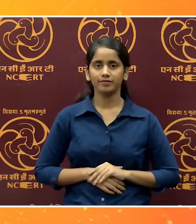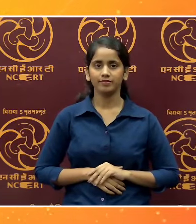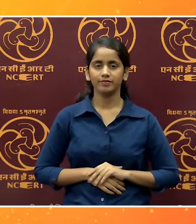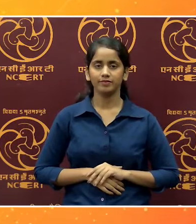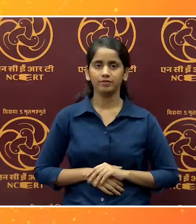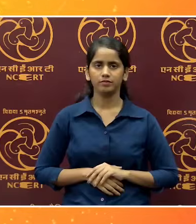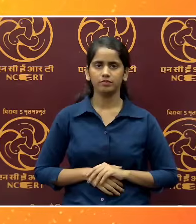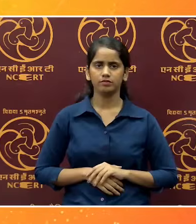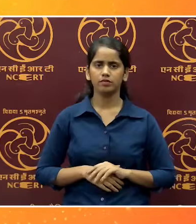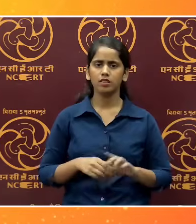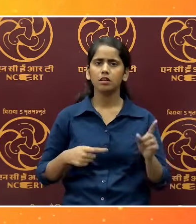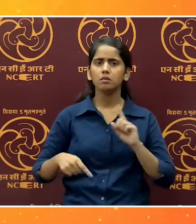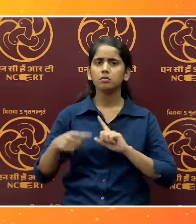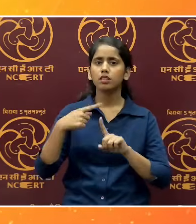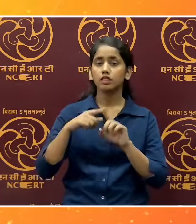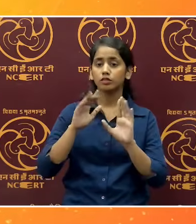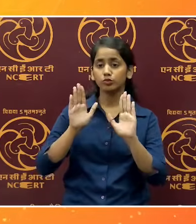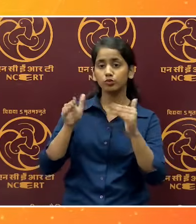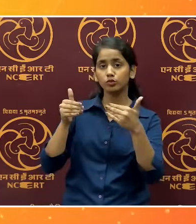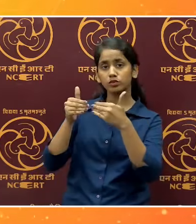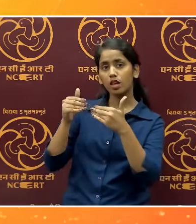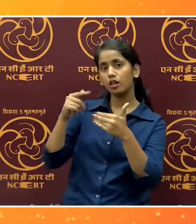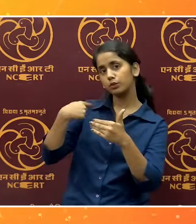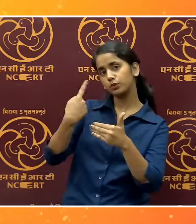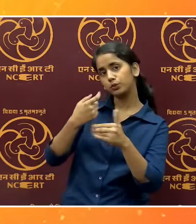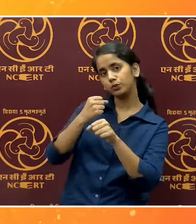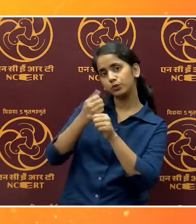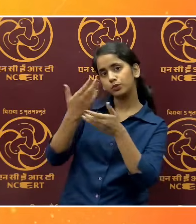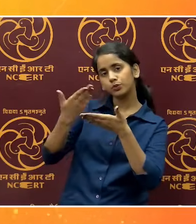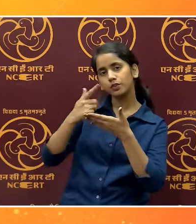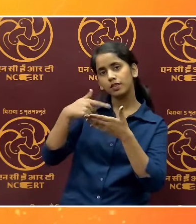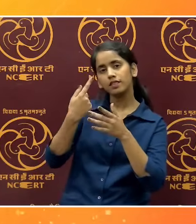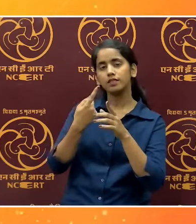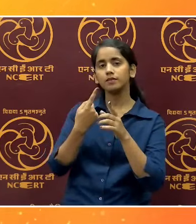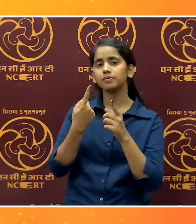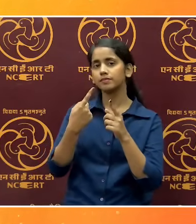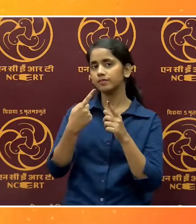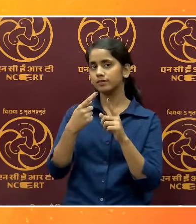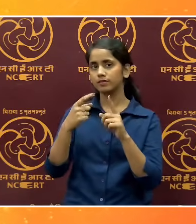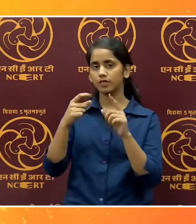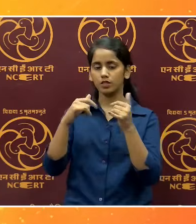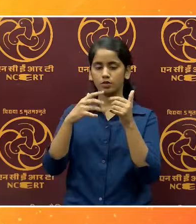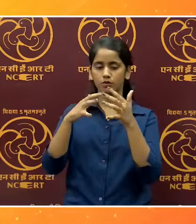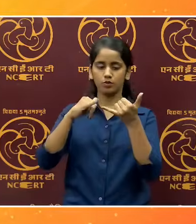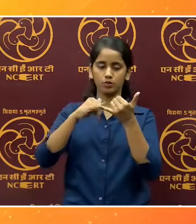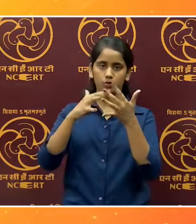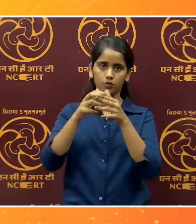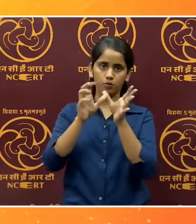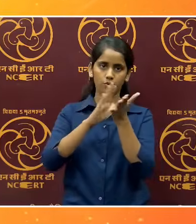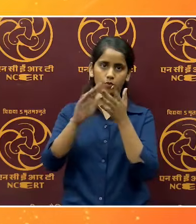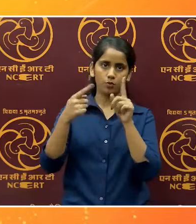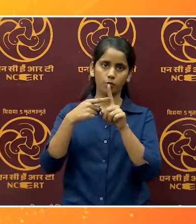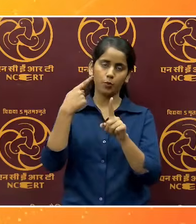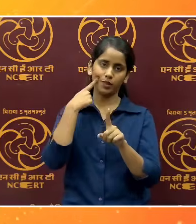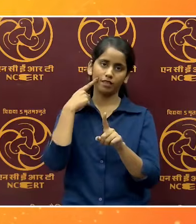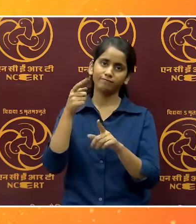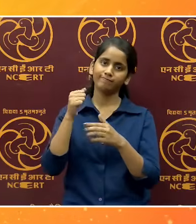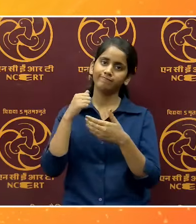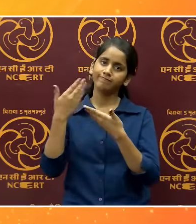dth.class5@ciet.nic.in. Let me please introduce you to our guest for today. We have with us Miss Swati Verma. Ma'am, a very warm